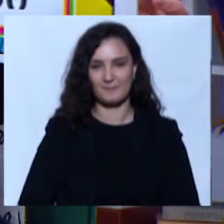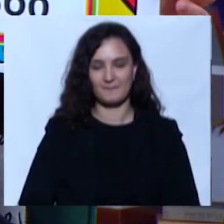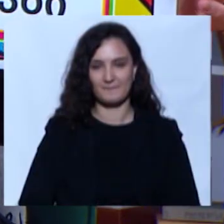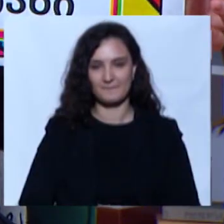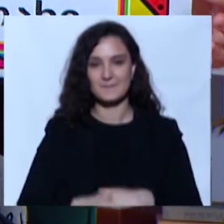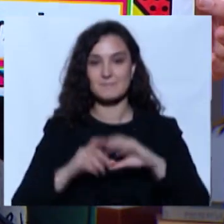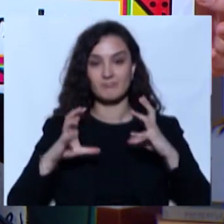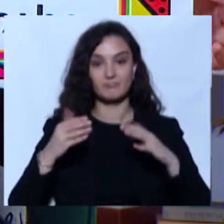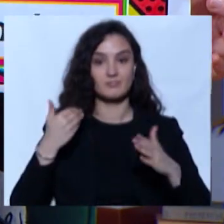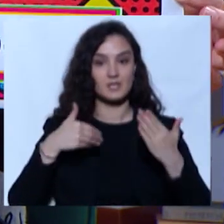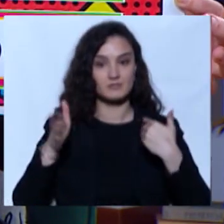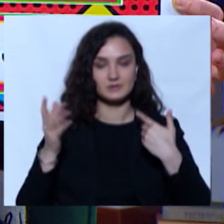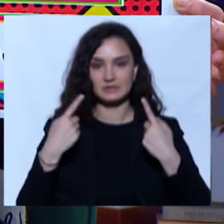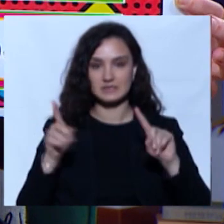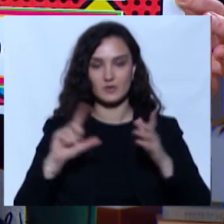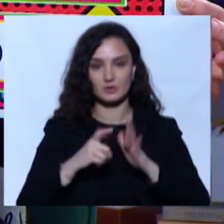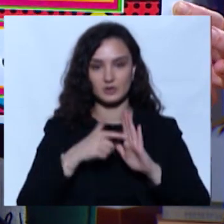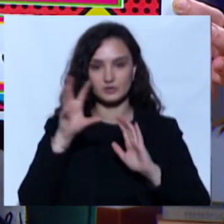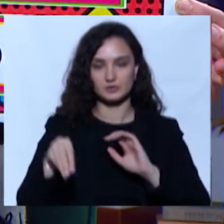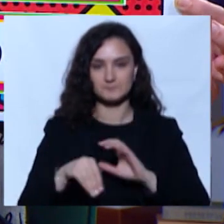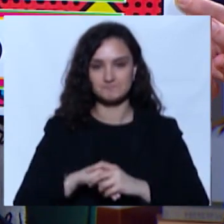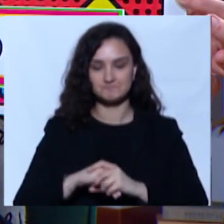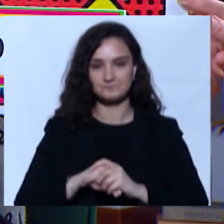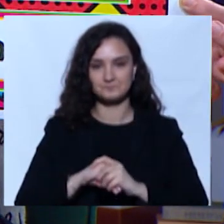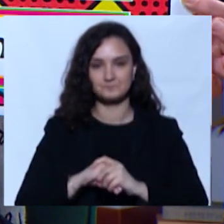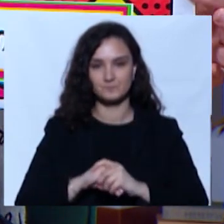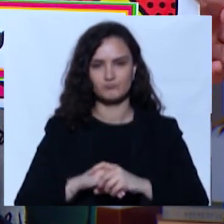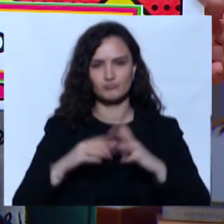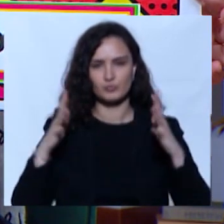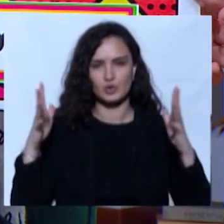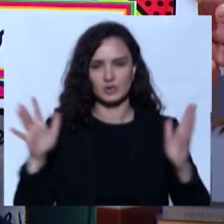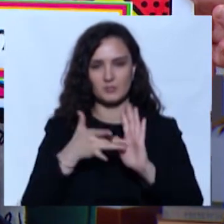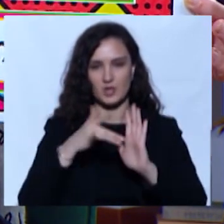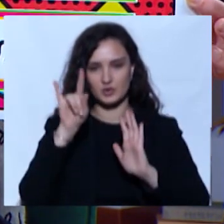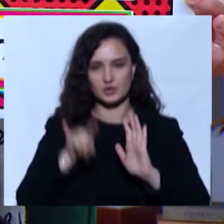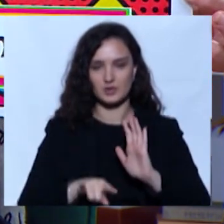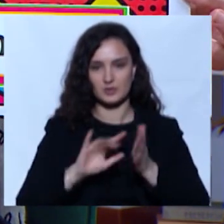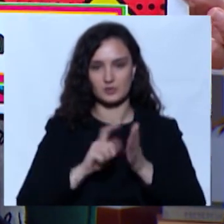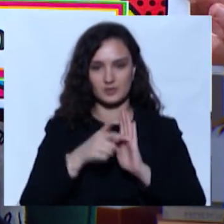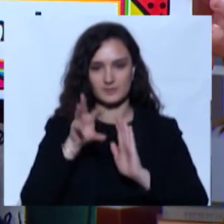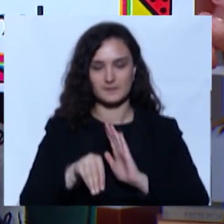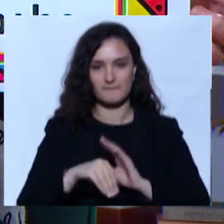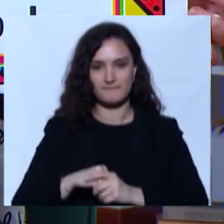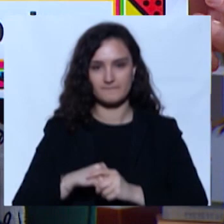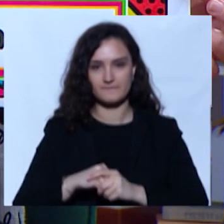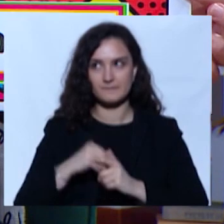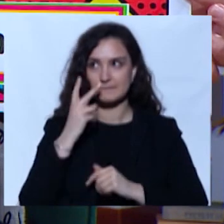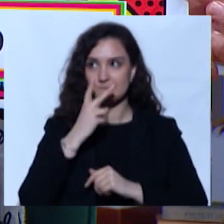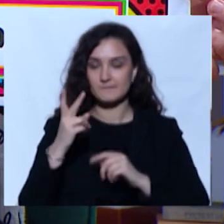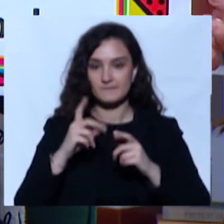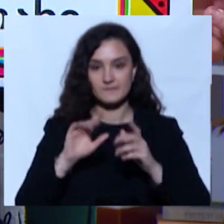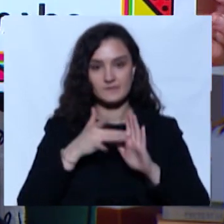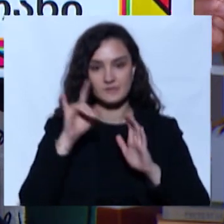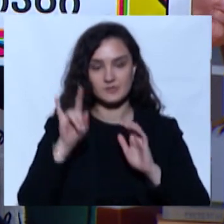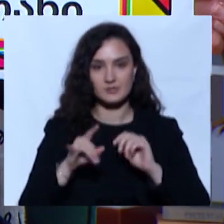The ball had gone in another room. There was a big window in the room. He looked out the window and